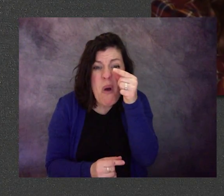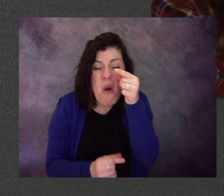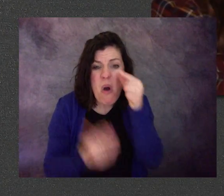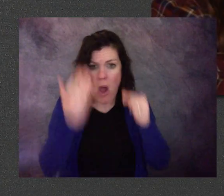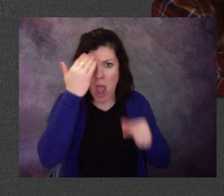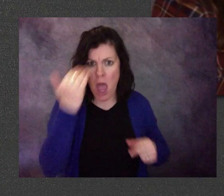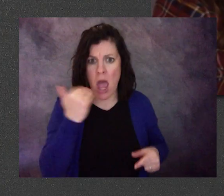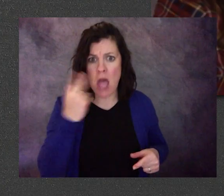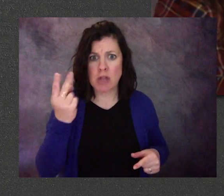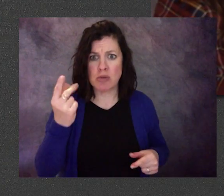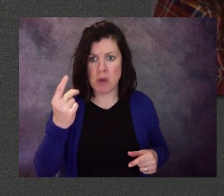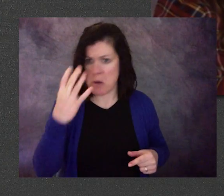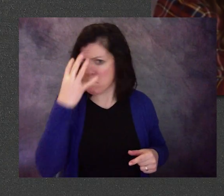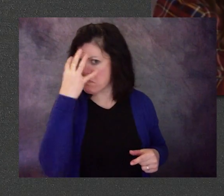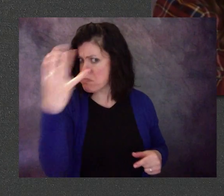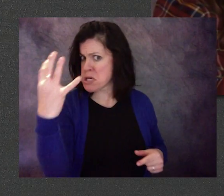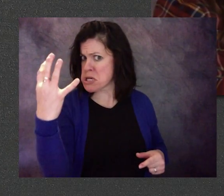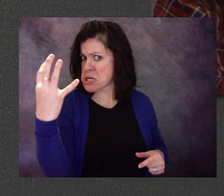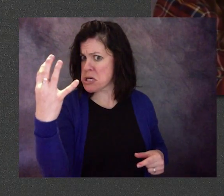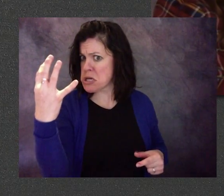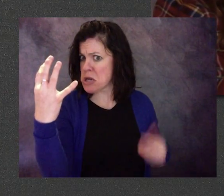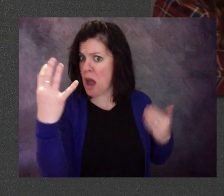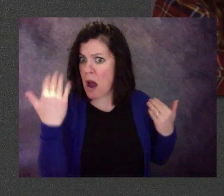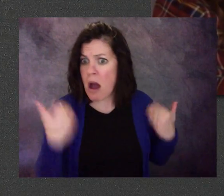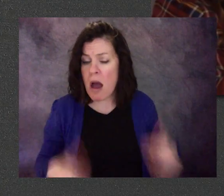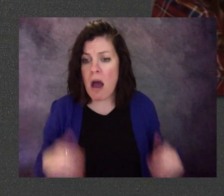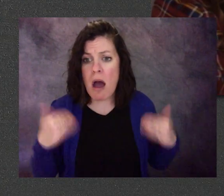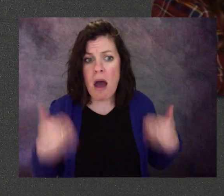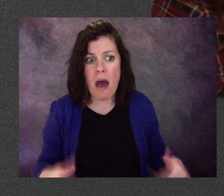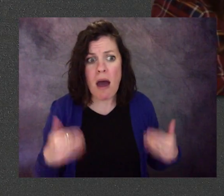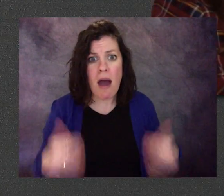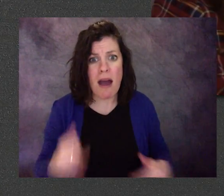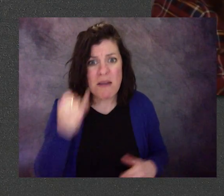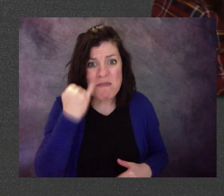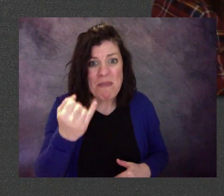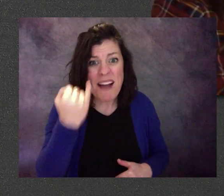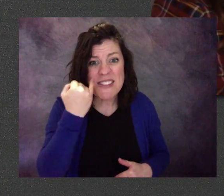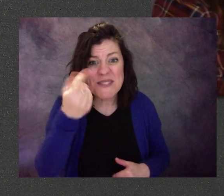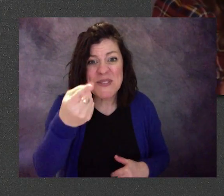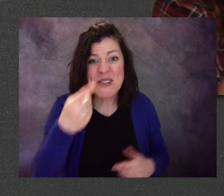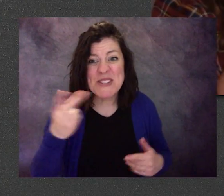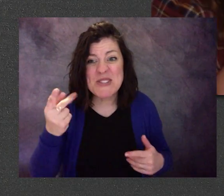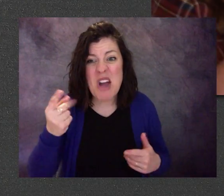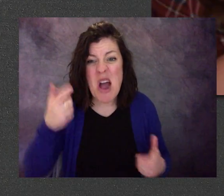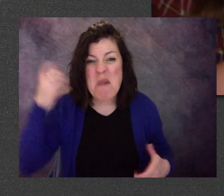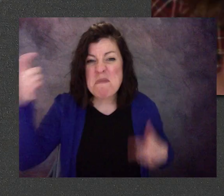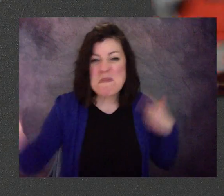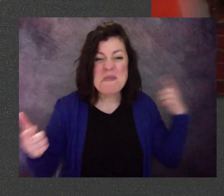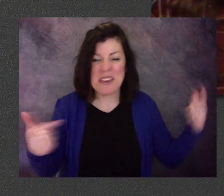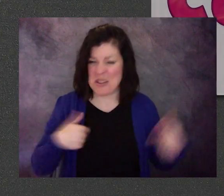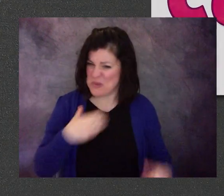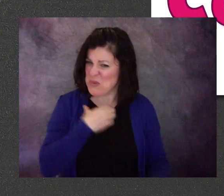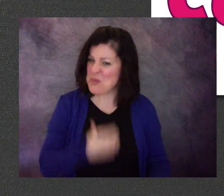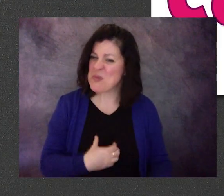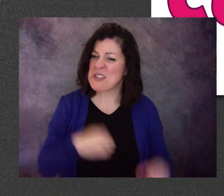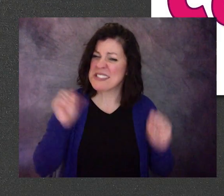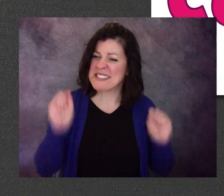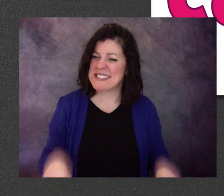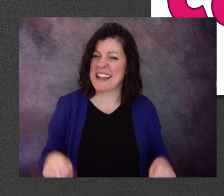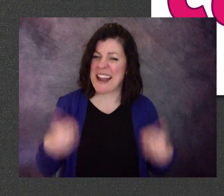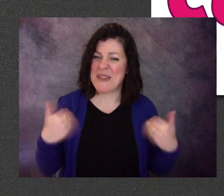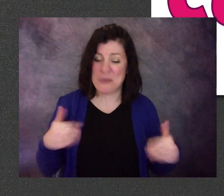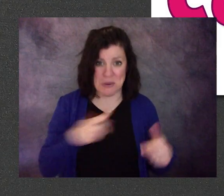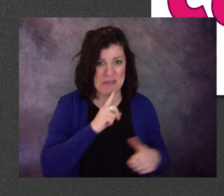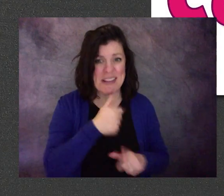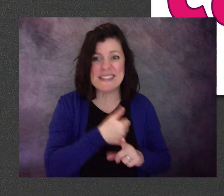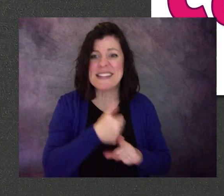nose. I wish that I could have a dog as big as Clifford. And our Clifford dog is going to be what our craft is today. We are going to be